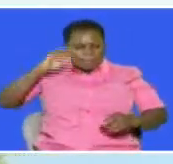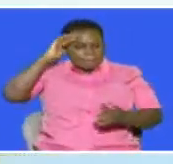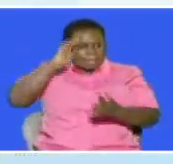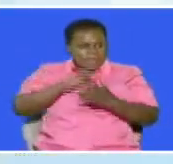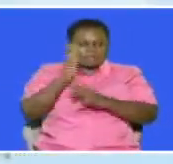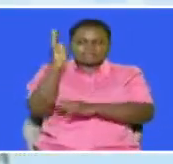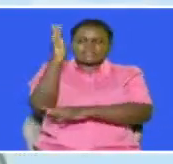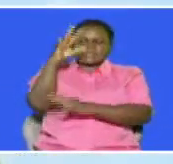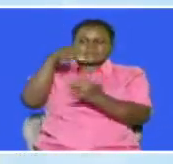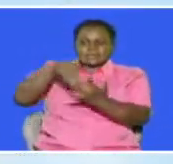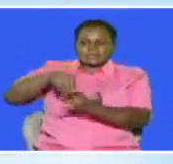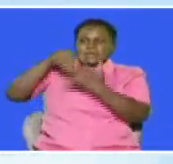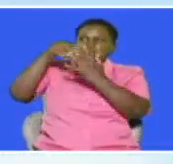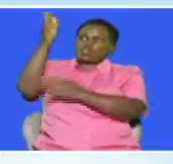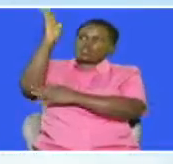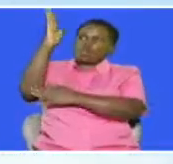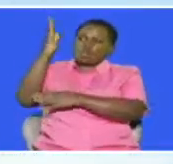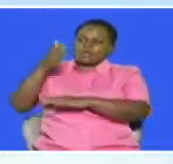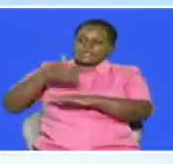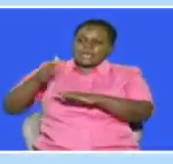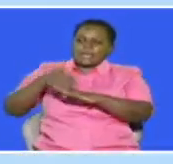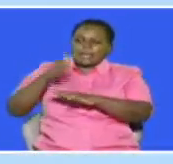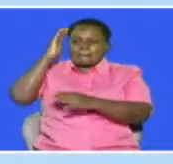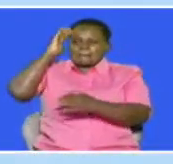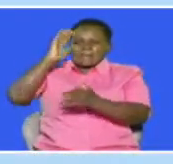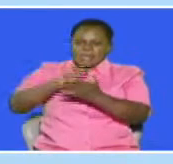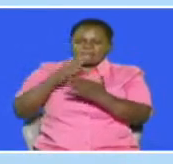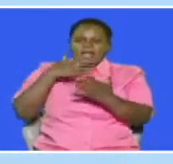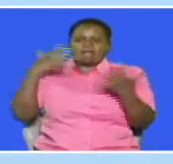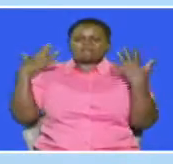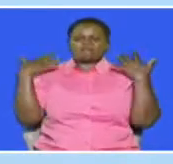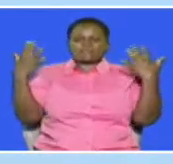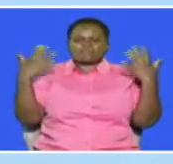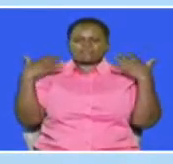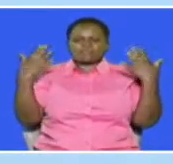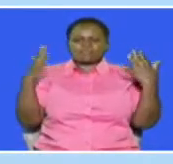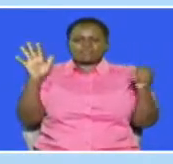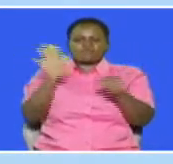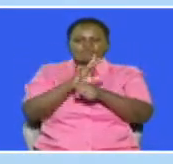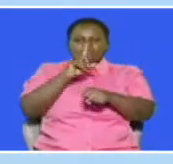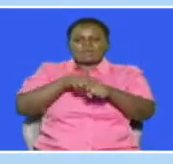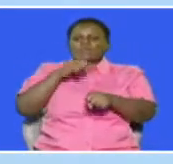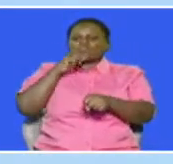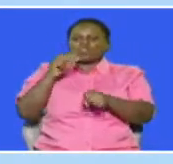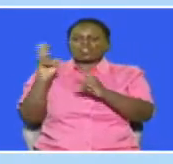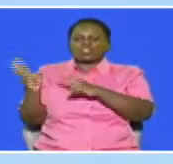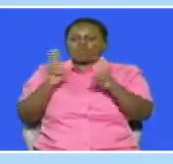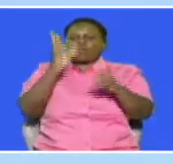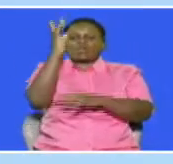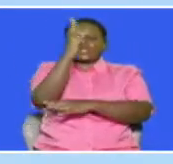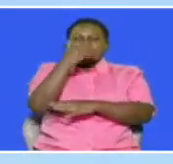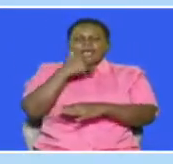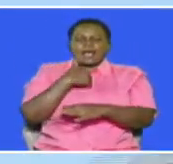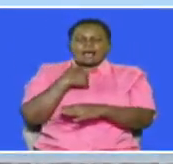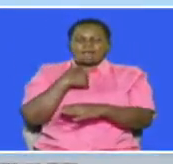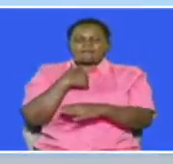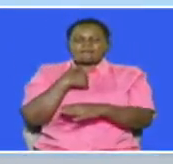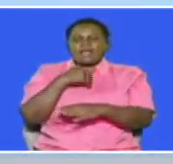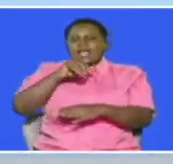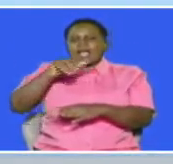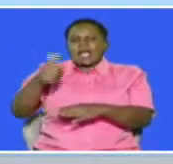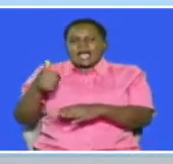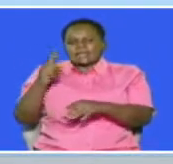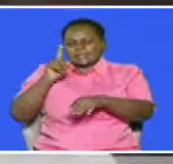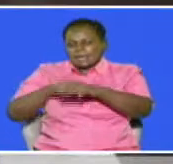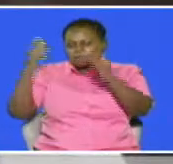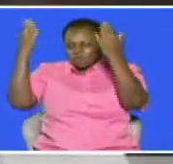the trees are unique and godsend. They believe the trees release oxygen non-stop, unlike other ordinary trees which release carbon dioxide